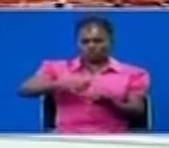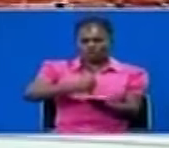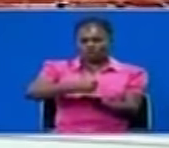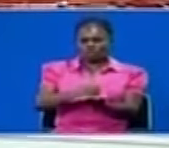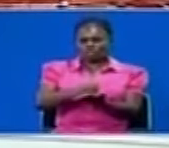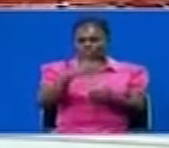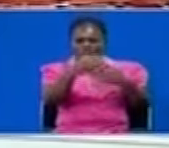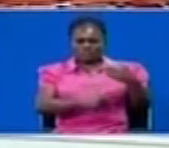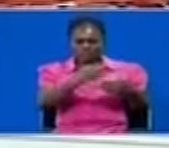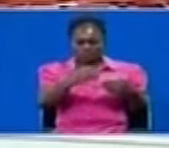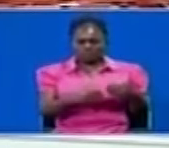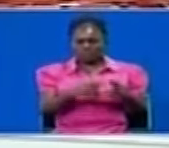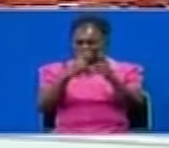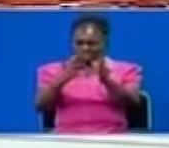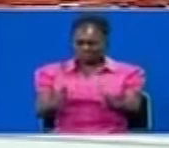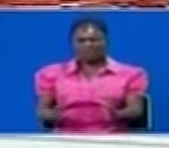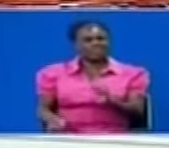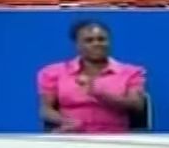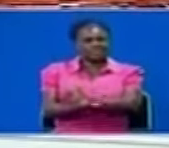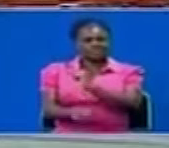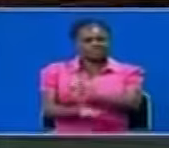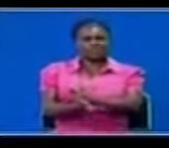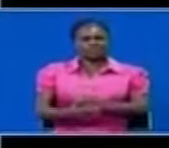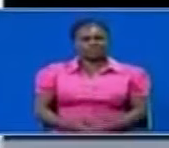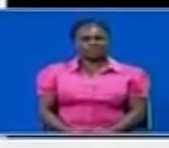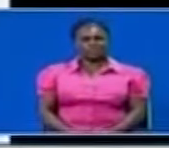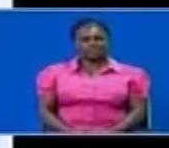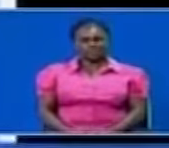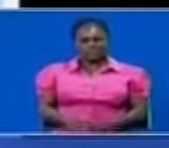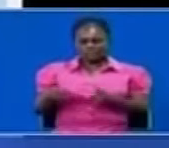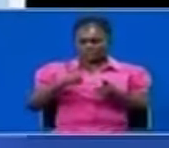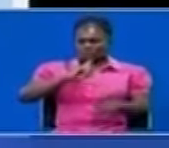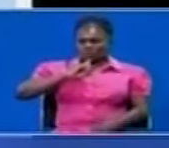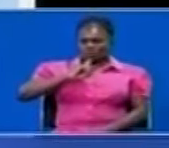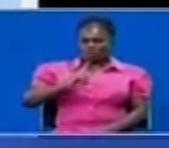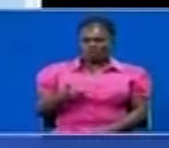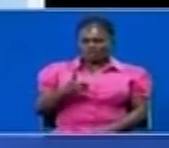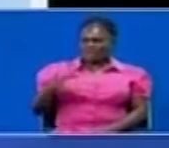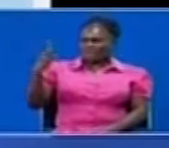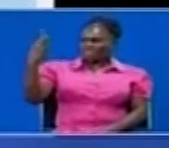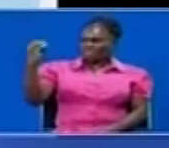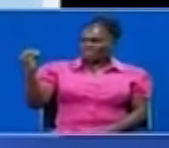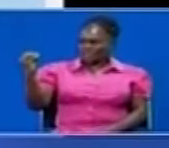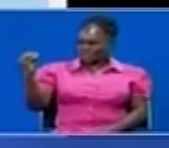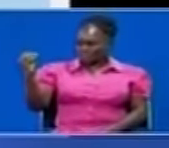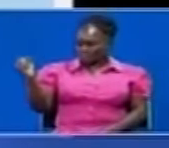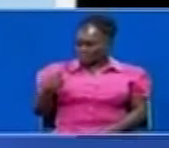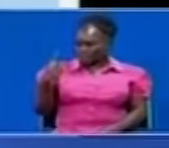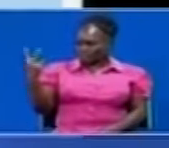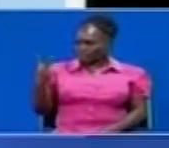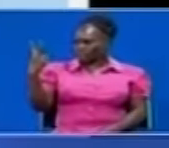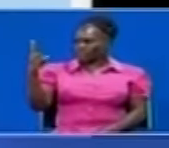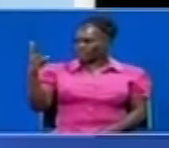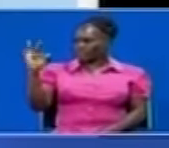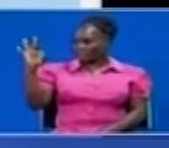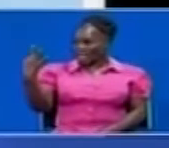software. Timothy Otieno reports. The directive dated the 3rd of February 2017